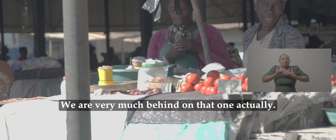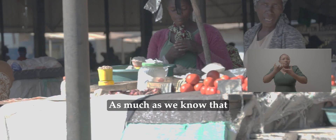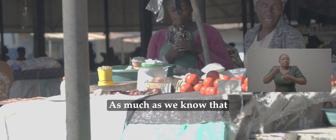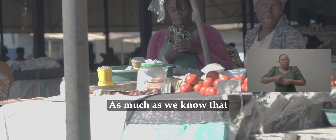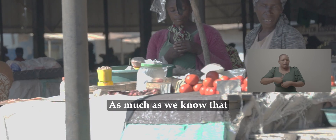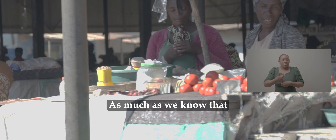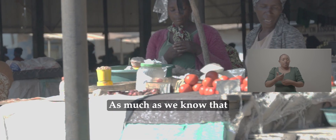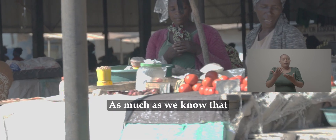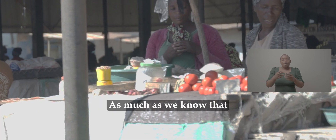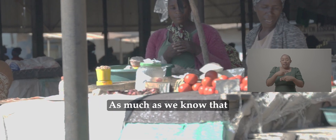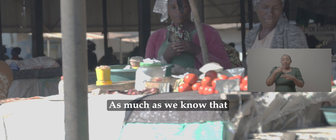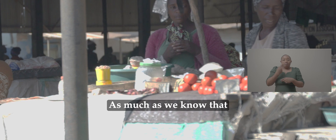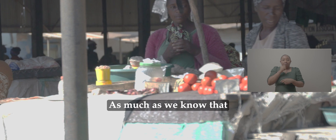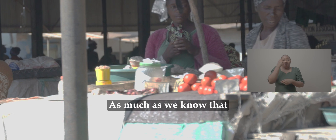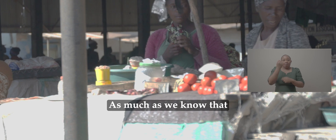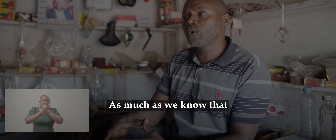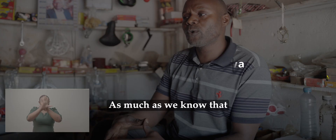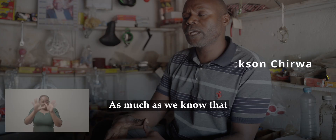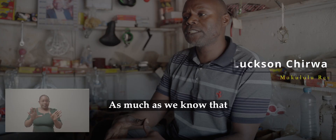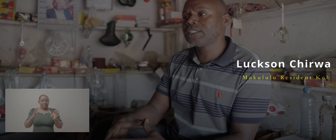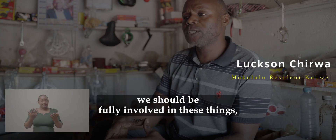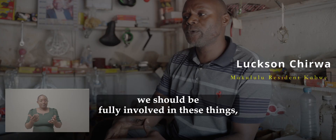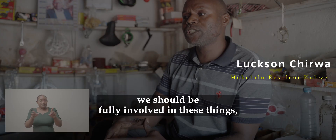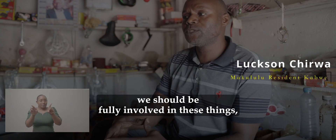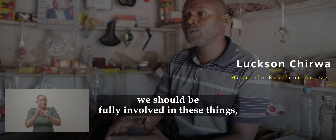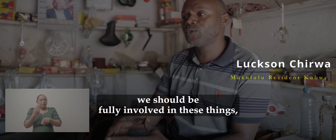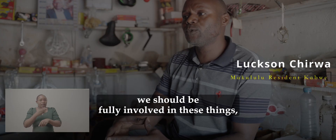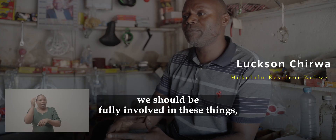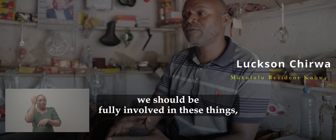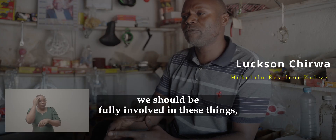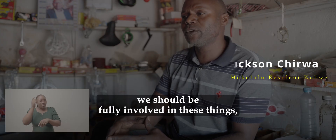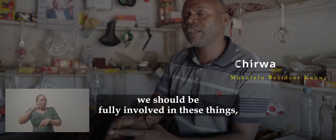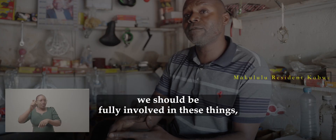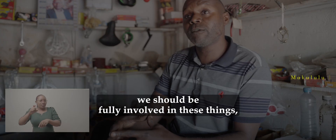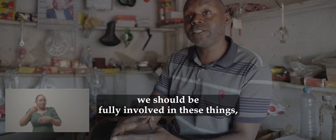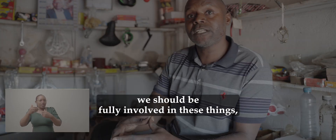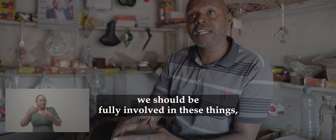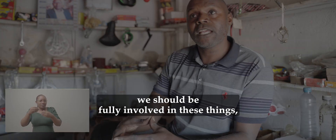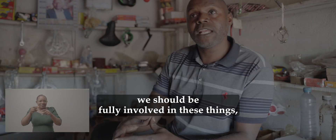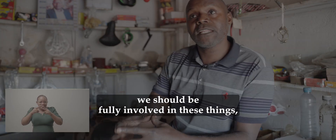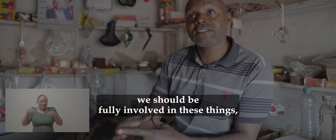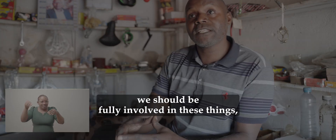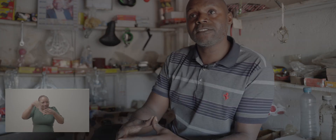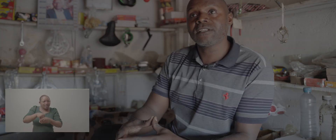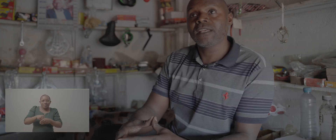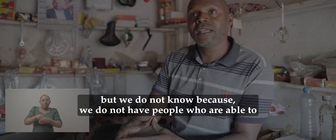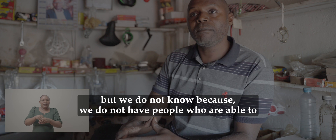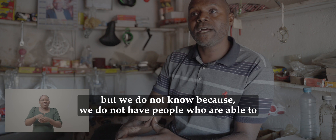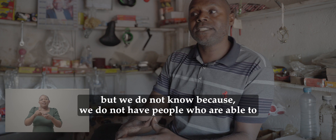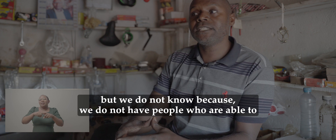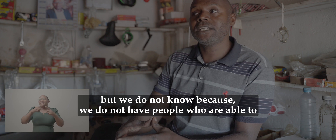that one, actually. As much as we know that we should be fully involved in these